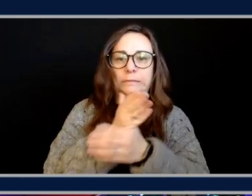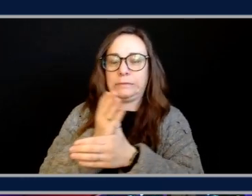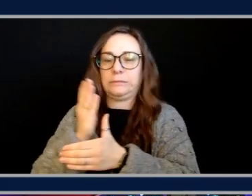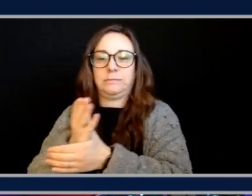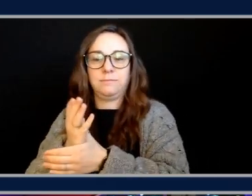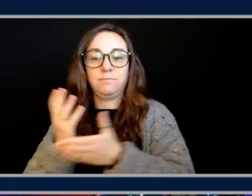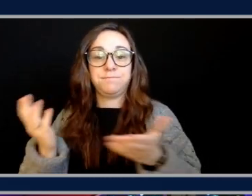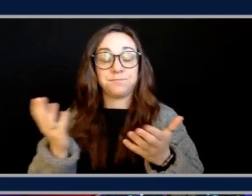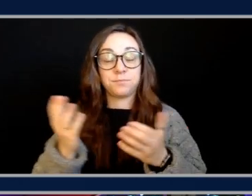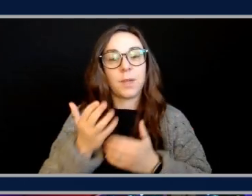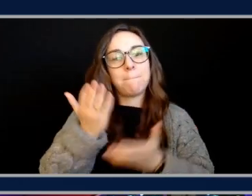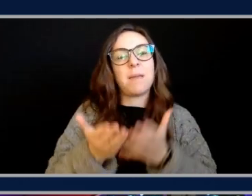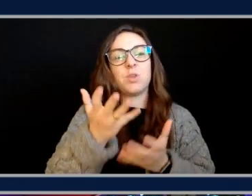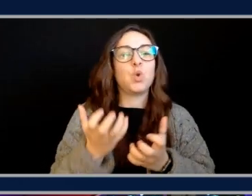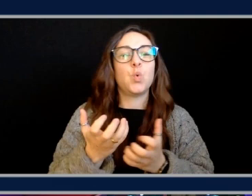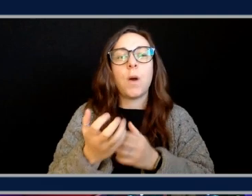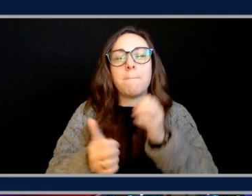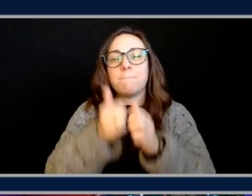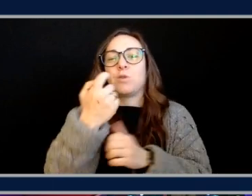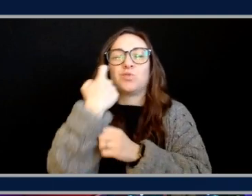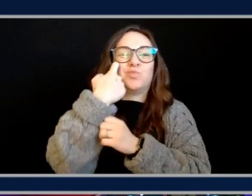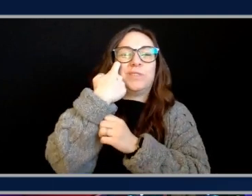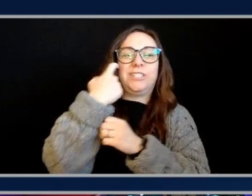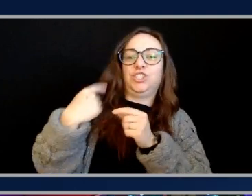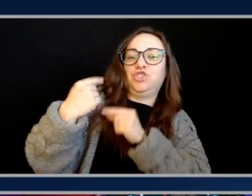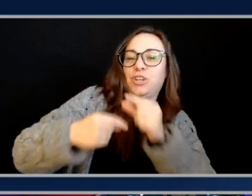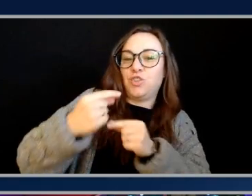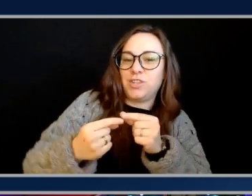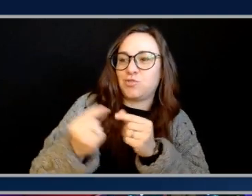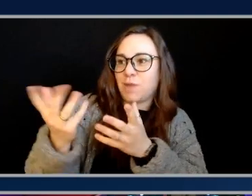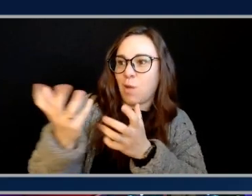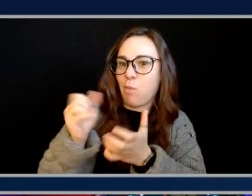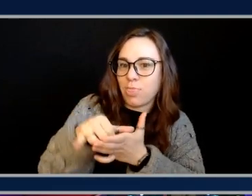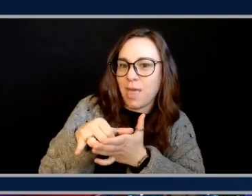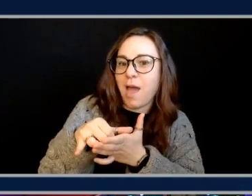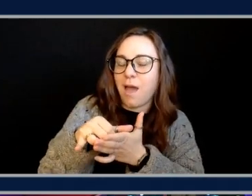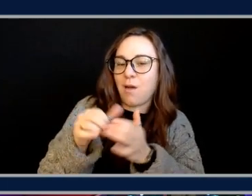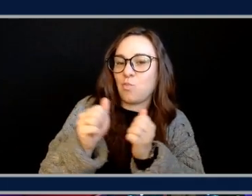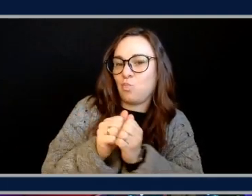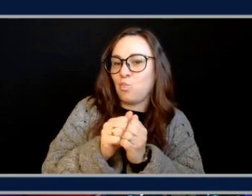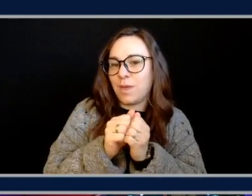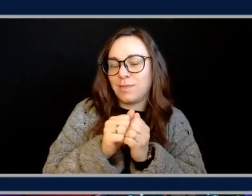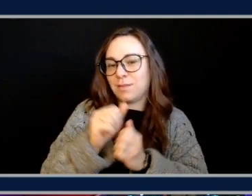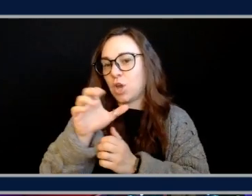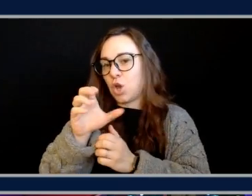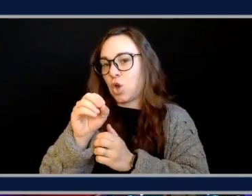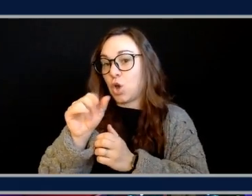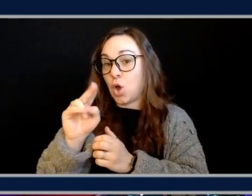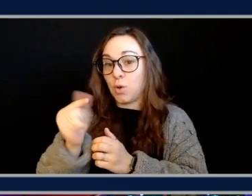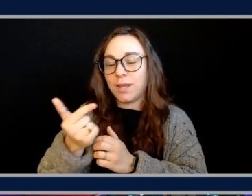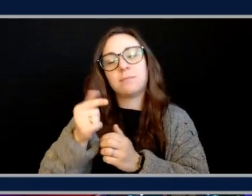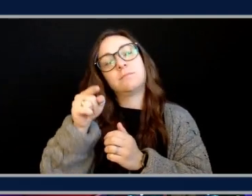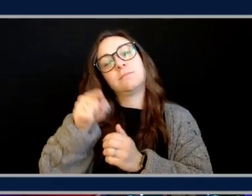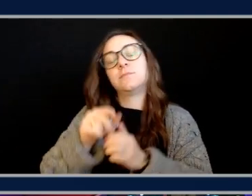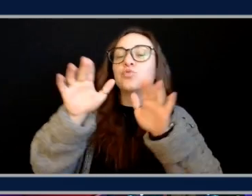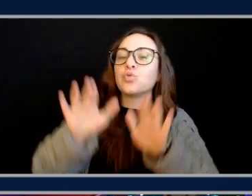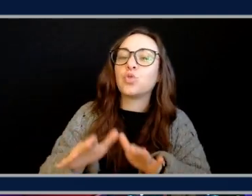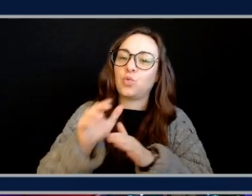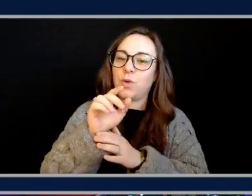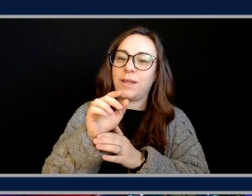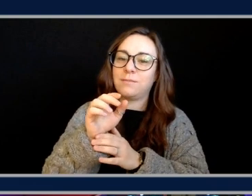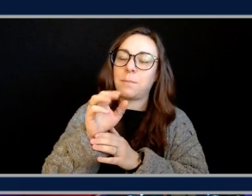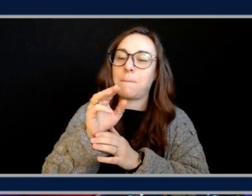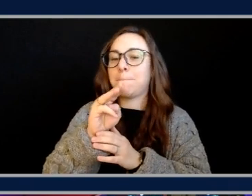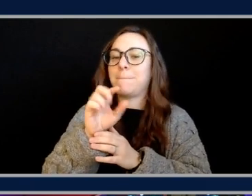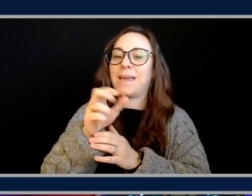have the latest generation instance for your rather than hard coding in a specific instance, this is a great mechanism for you to use, right? So in the console here,